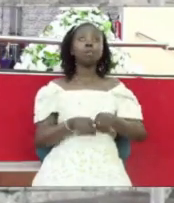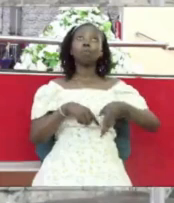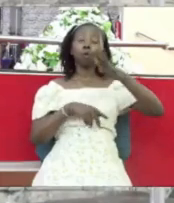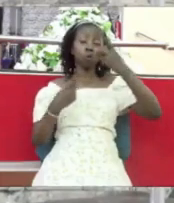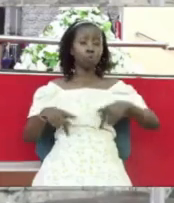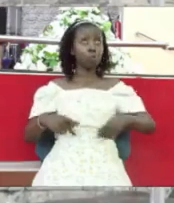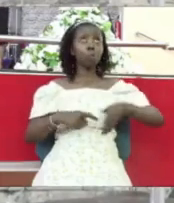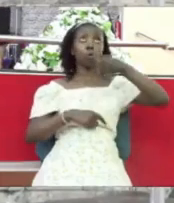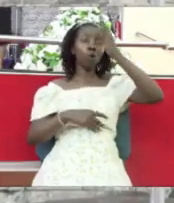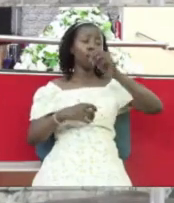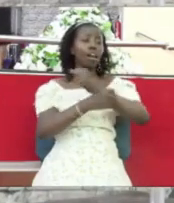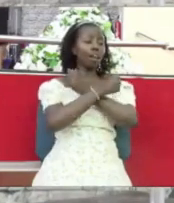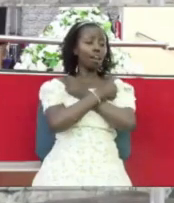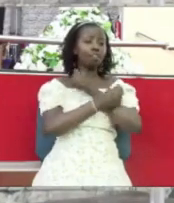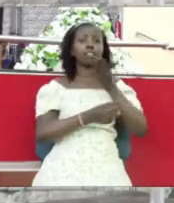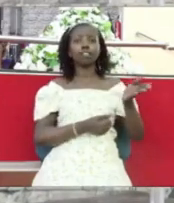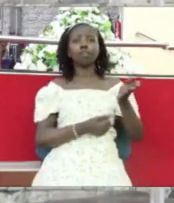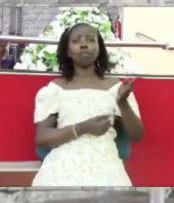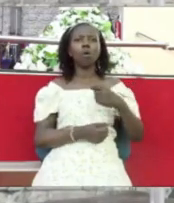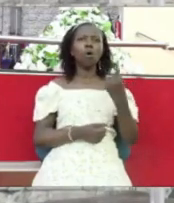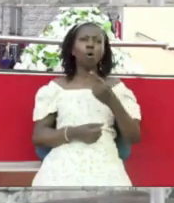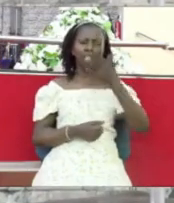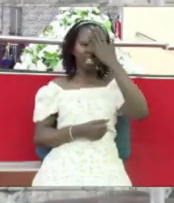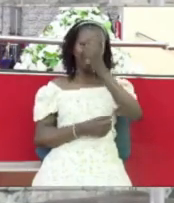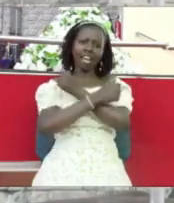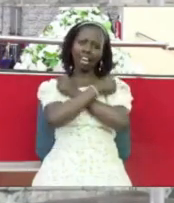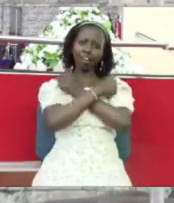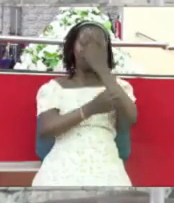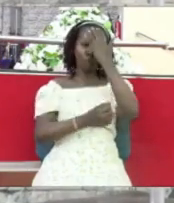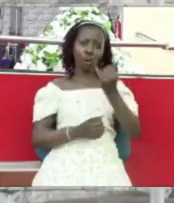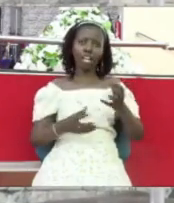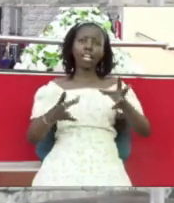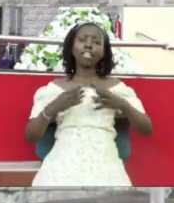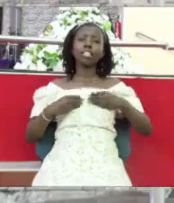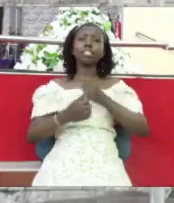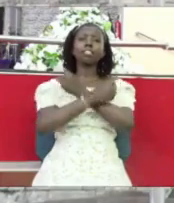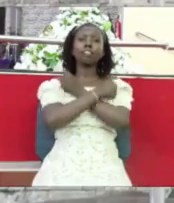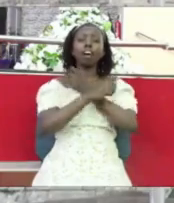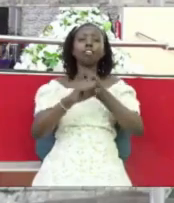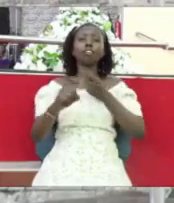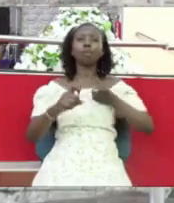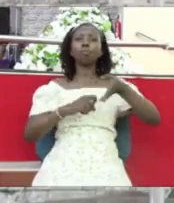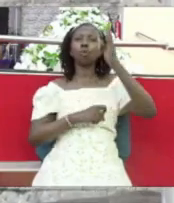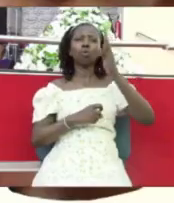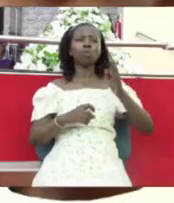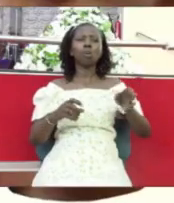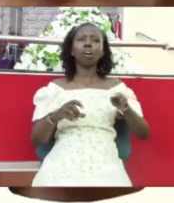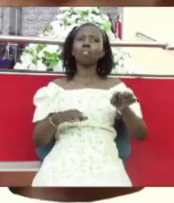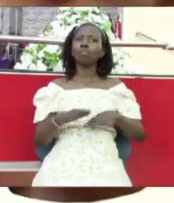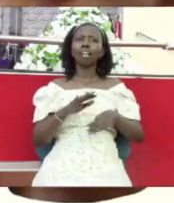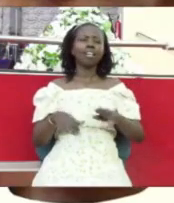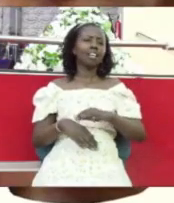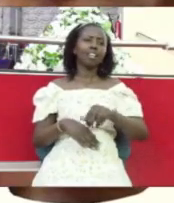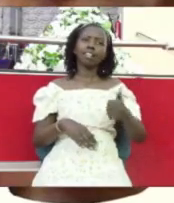Mungu anawapenda. We can only love because we have received love from God. Ni lazima tukawapende kwa sababu tumepokea upendo kutoka kwa Mungu. Anything else is falling